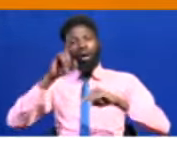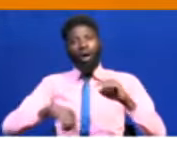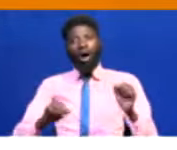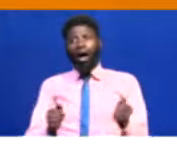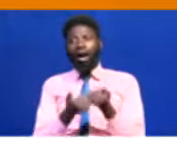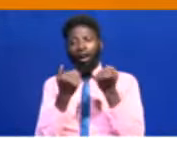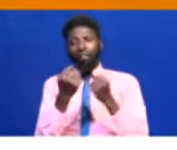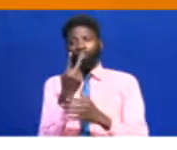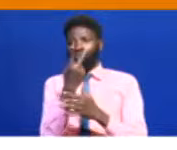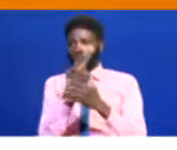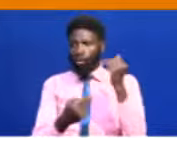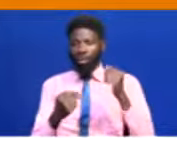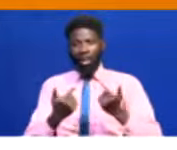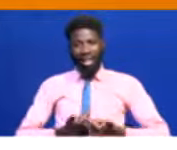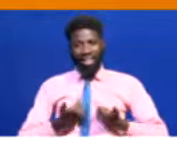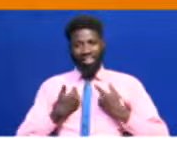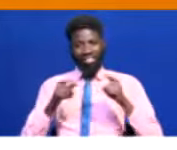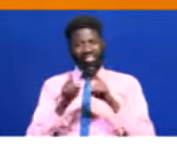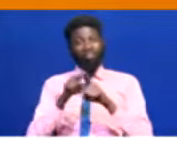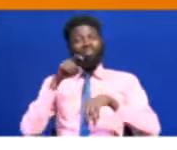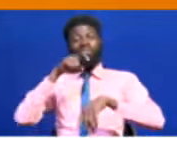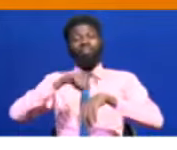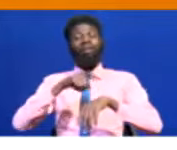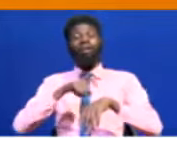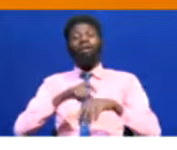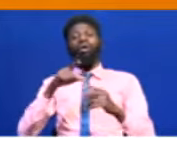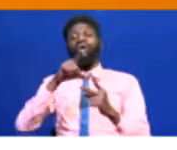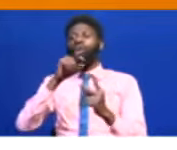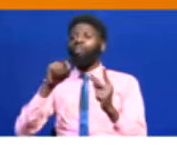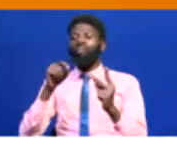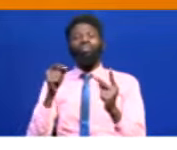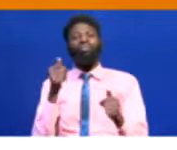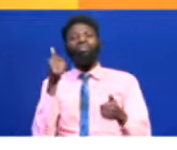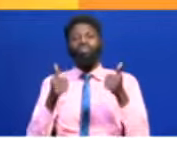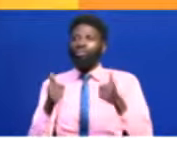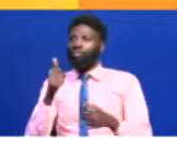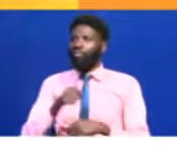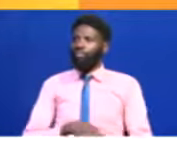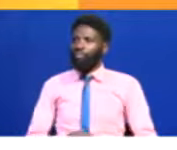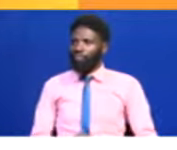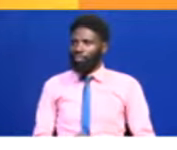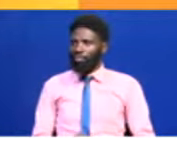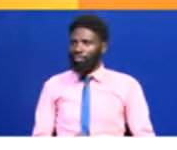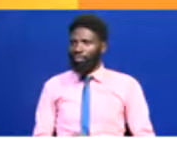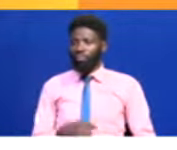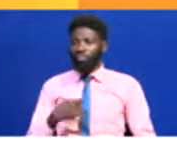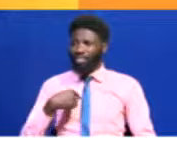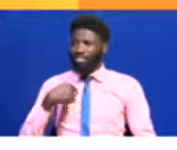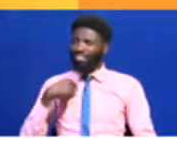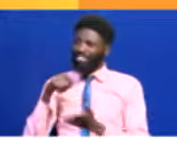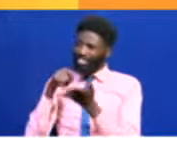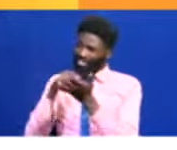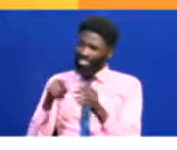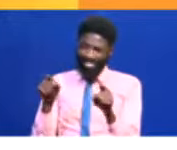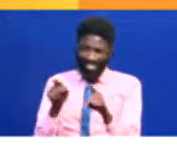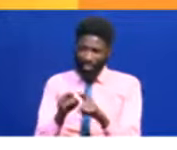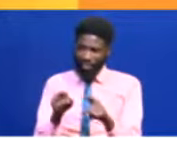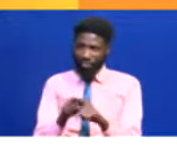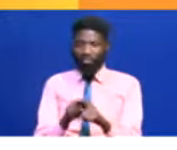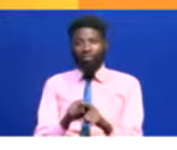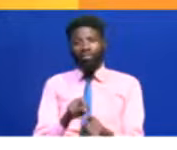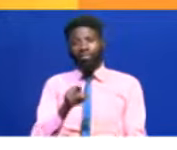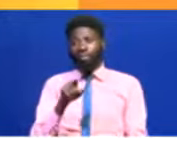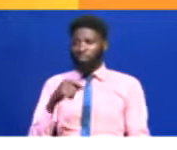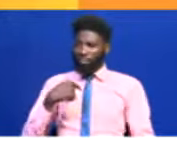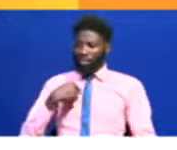living there at the same time. What are options then? Let's unpack that aspect. I still insist on the same.